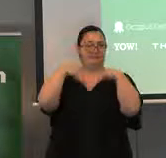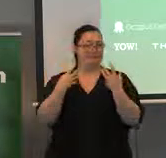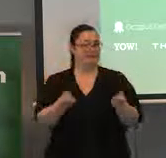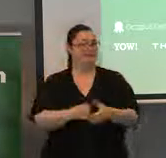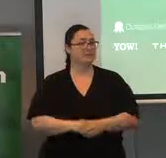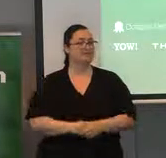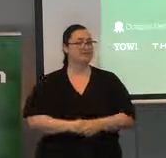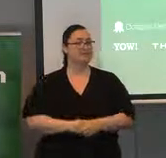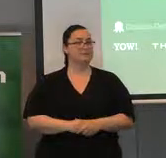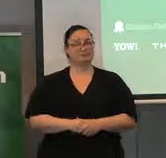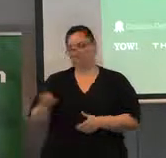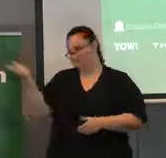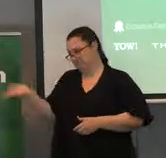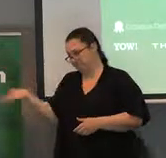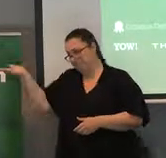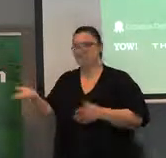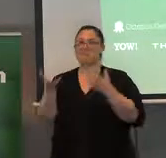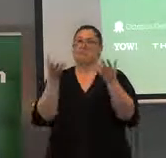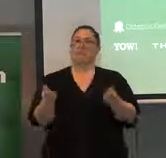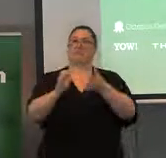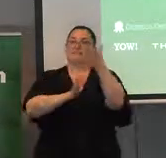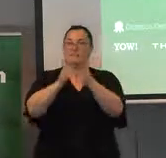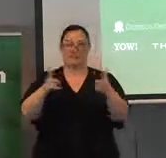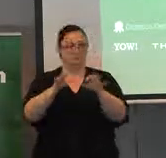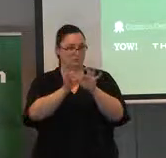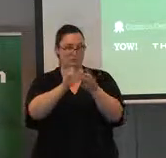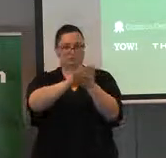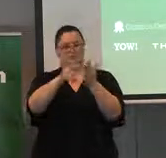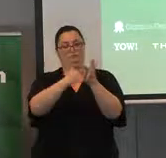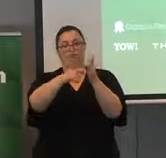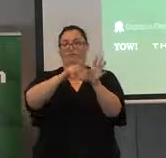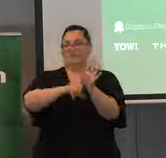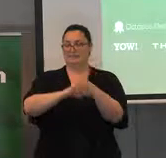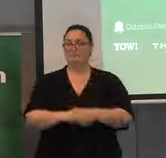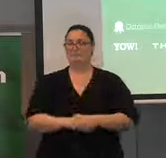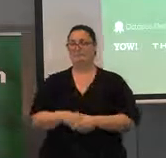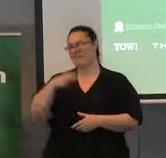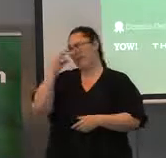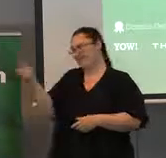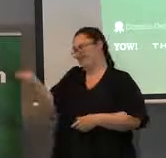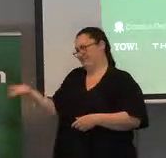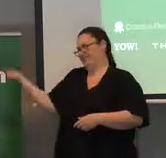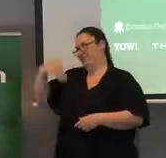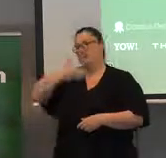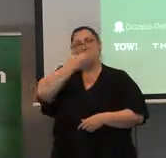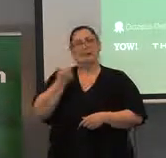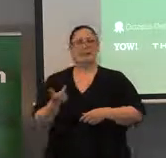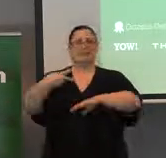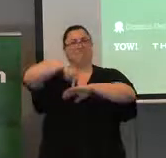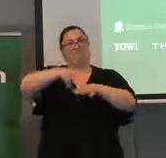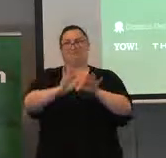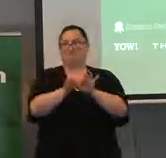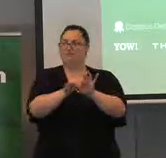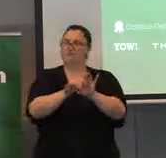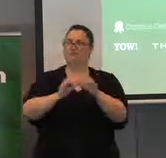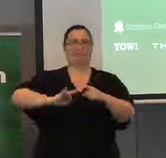the conference. Next to me is my fabulous sign language interpreter, Christy. I've asked Christy to come and to sign for